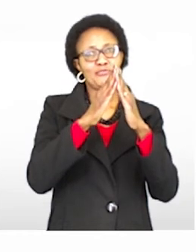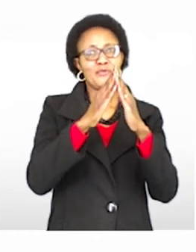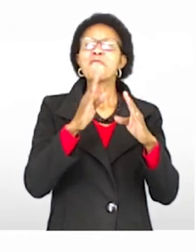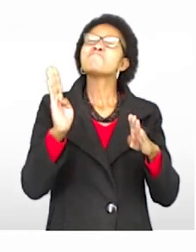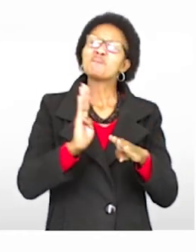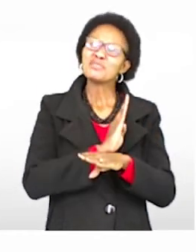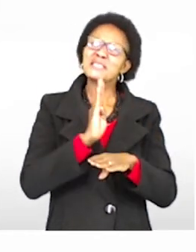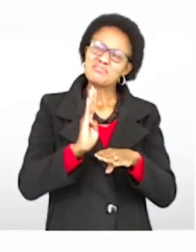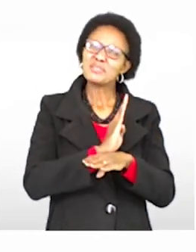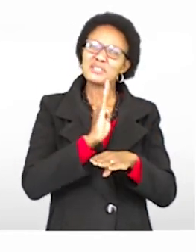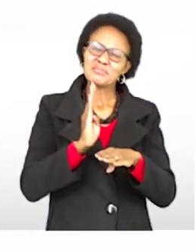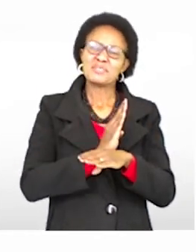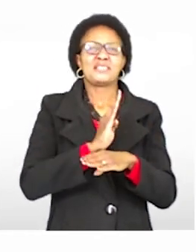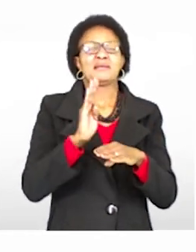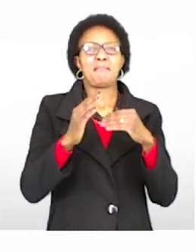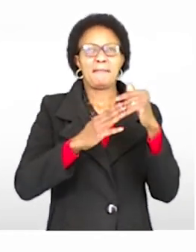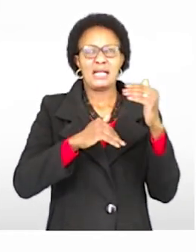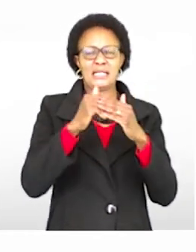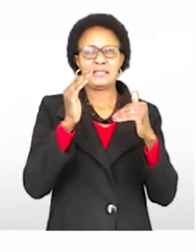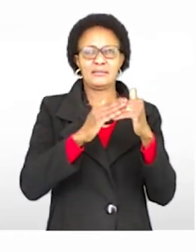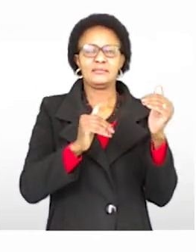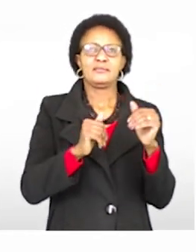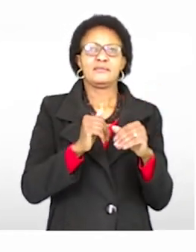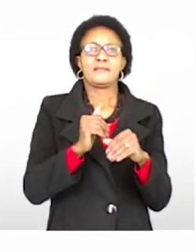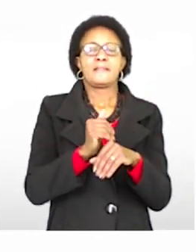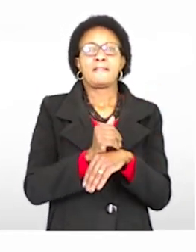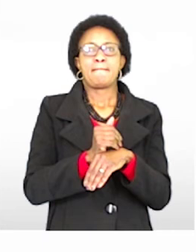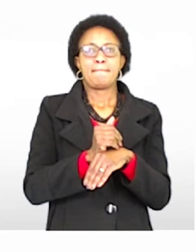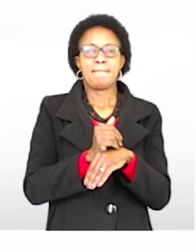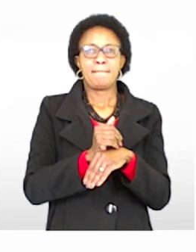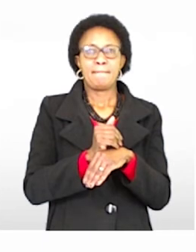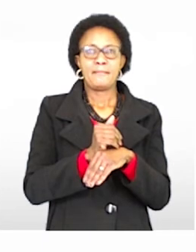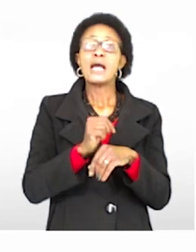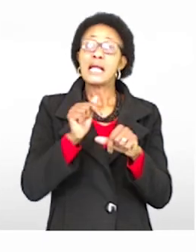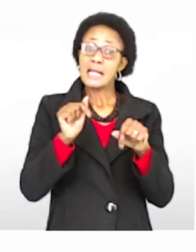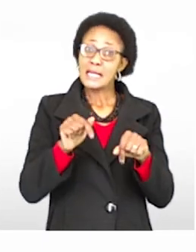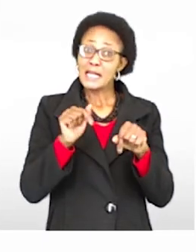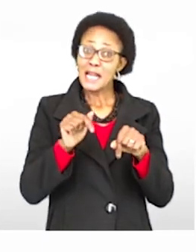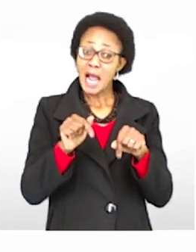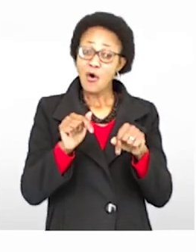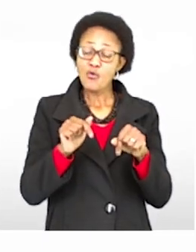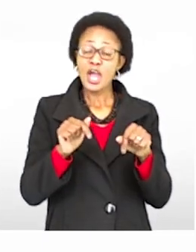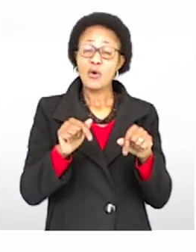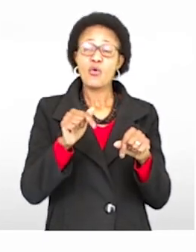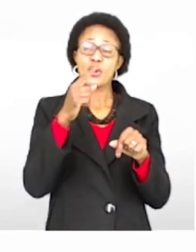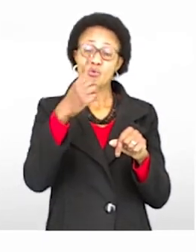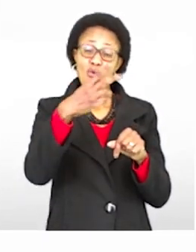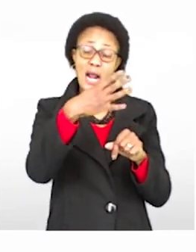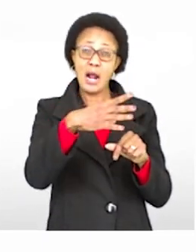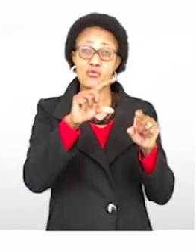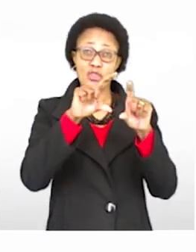busy doing something, and our job is to count the bricks that he has already laid